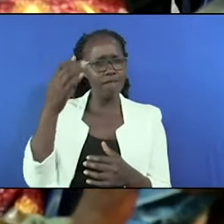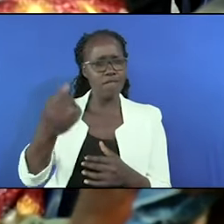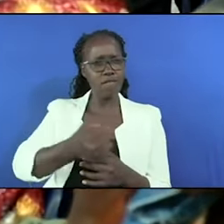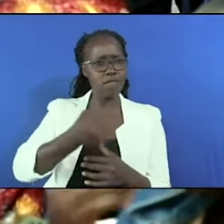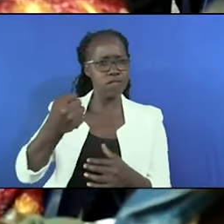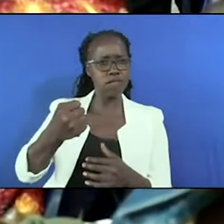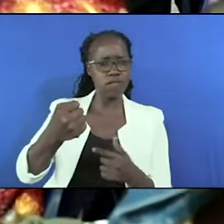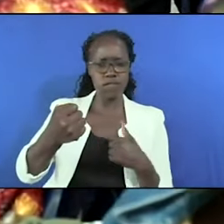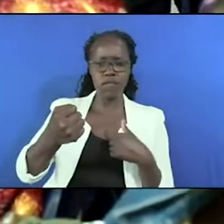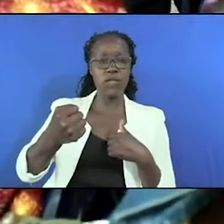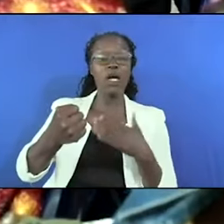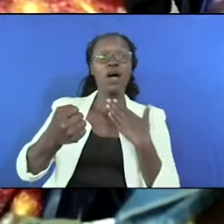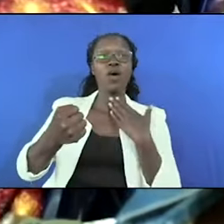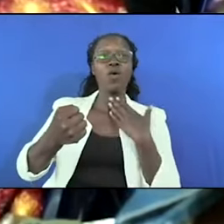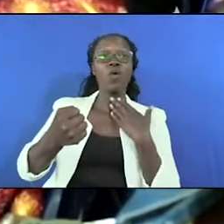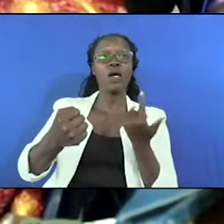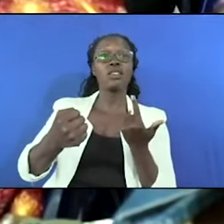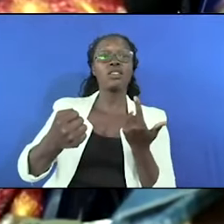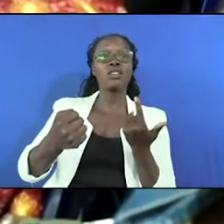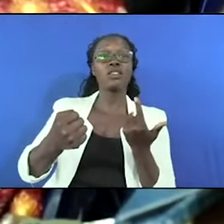me and he wants to